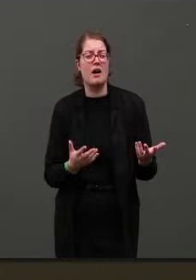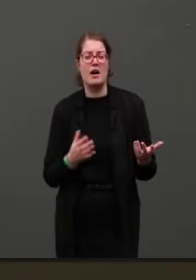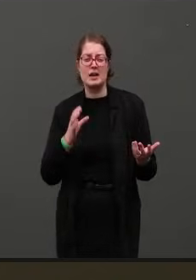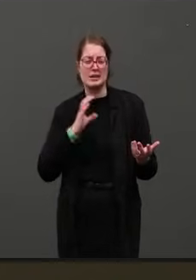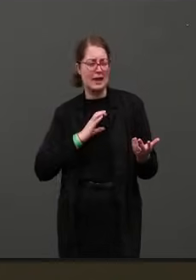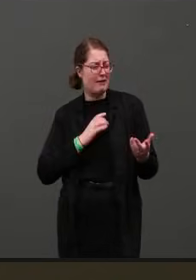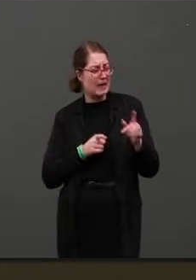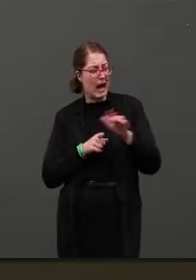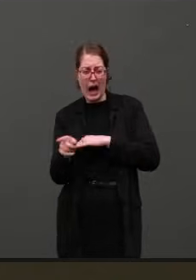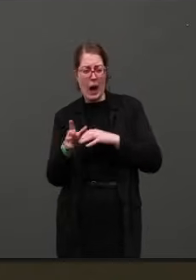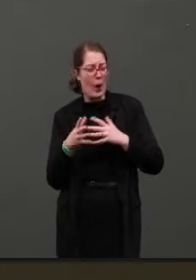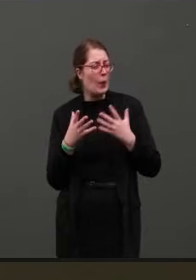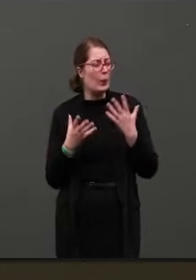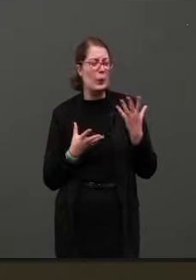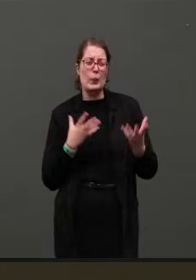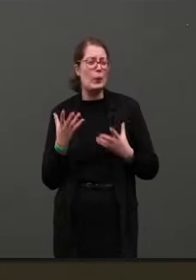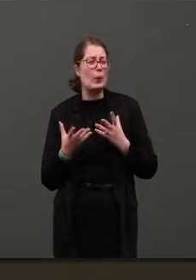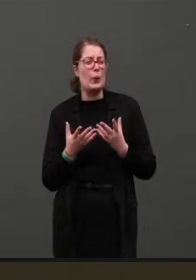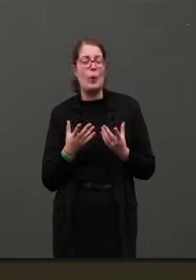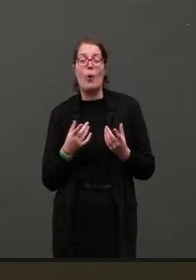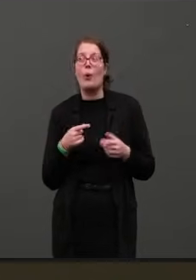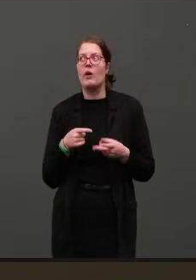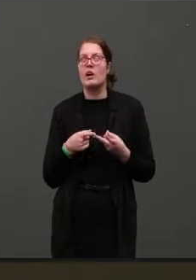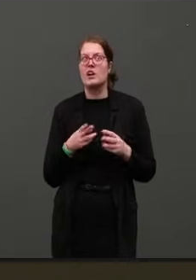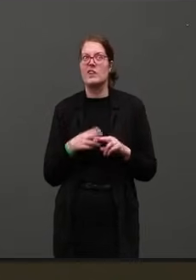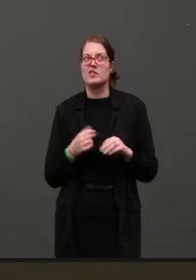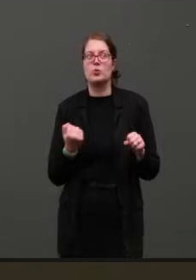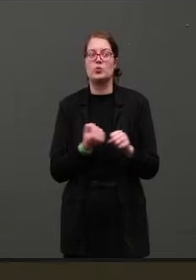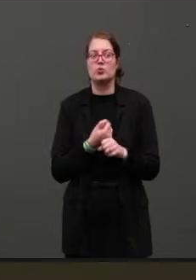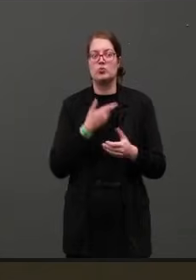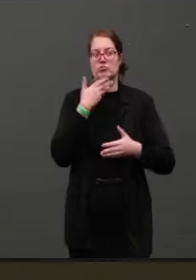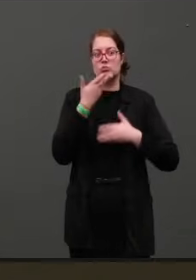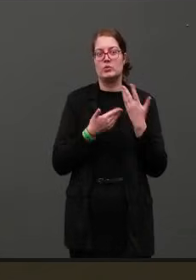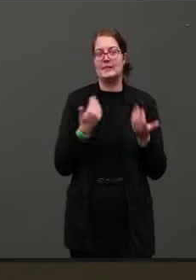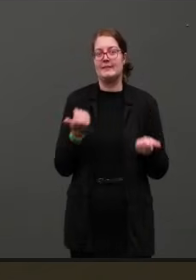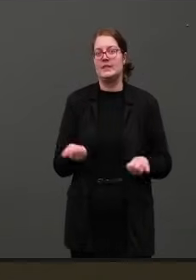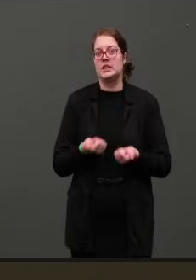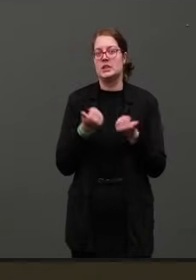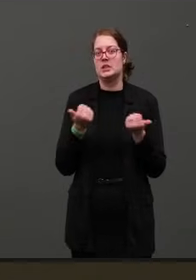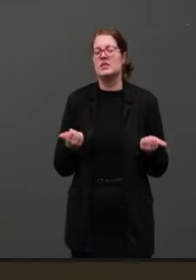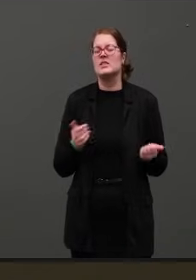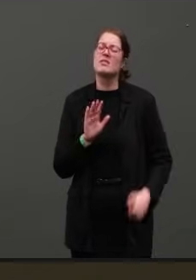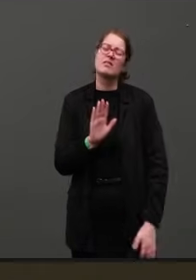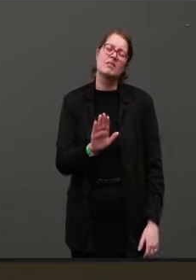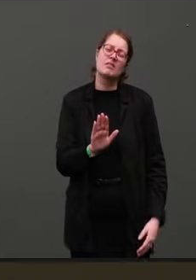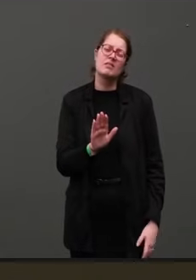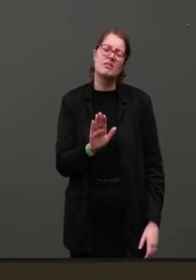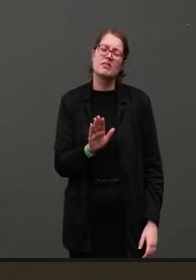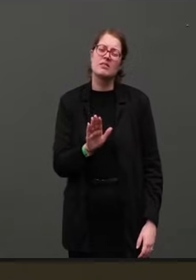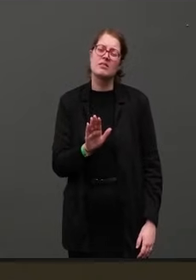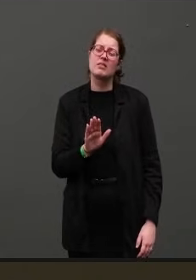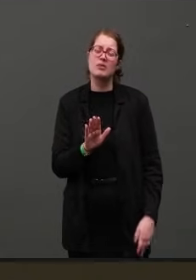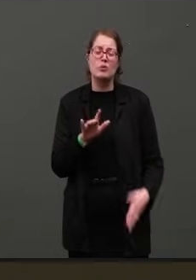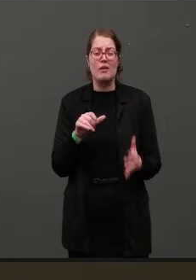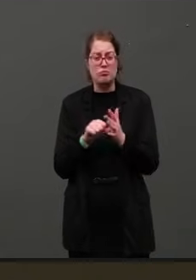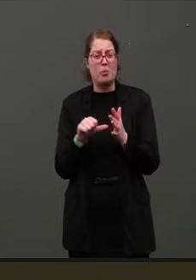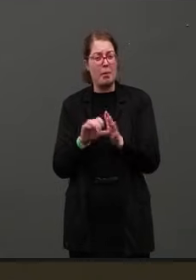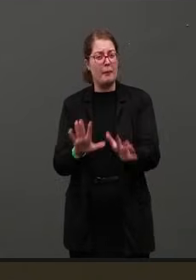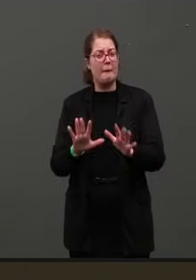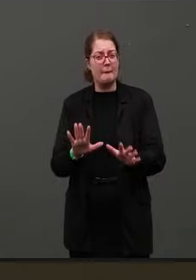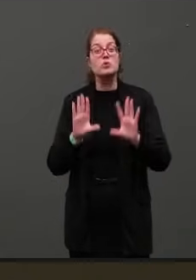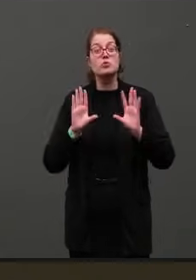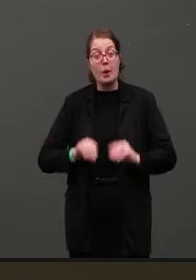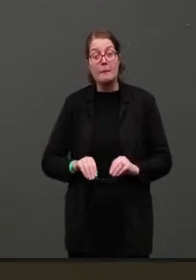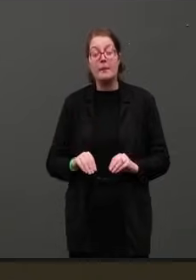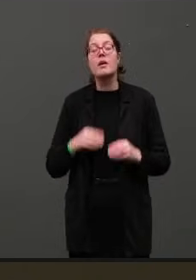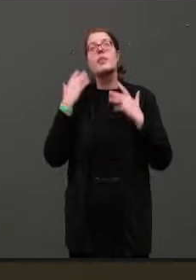other than that, well, if we don't do that, the story's over. No, if that's the case, you've got a problem. Stop, think,